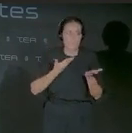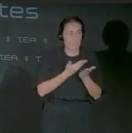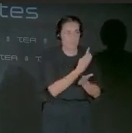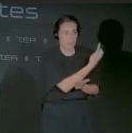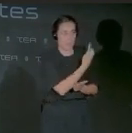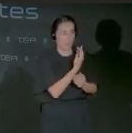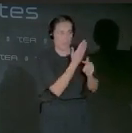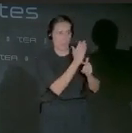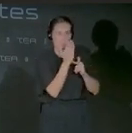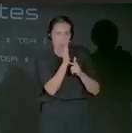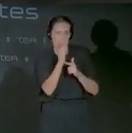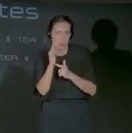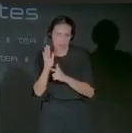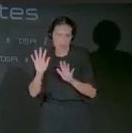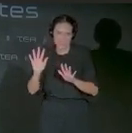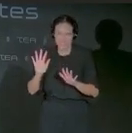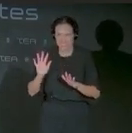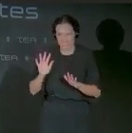I prefer that you take